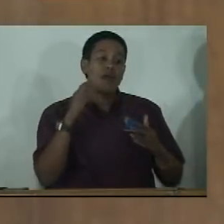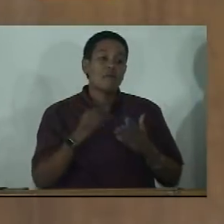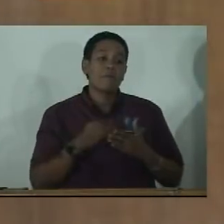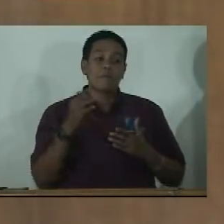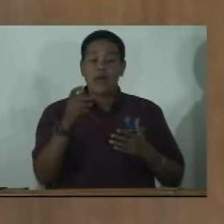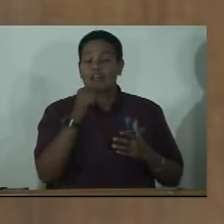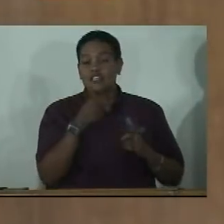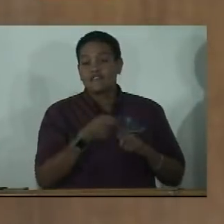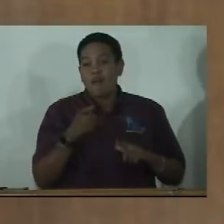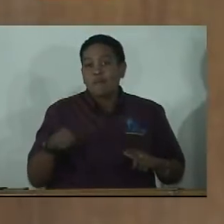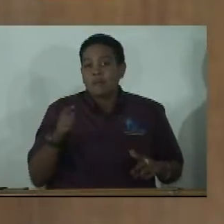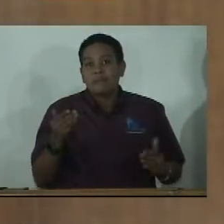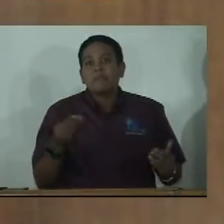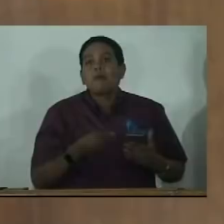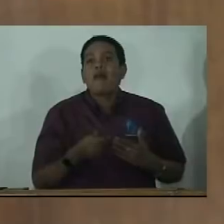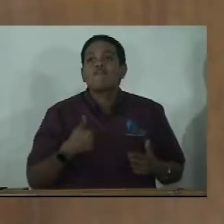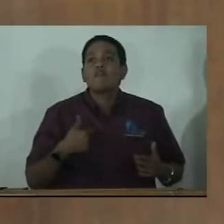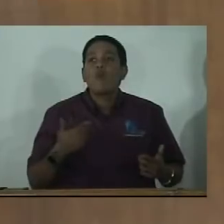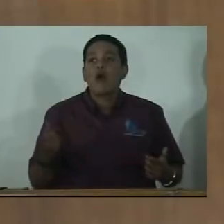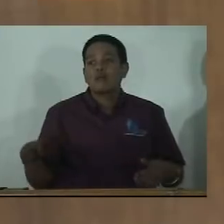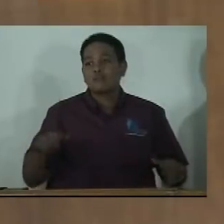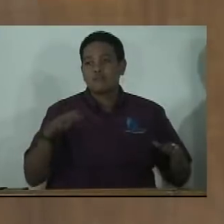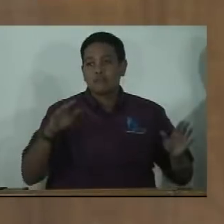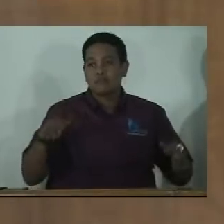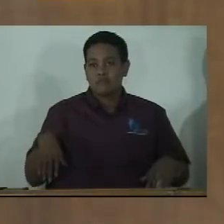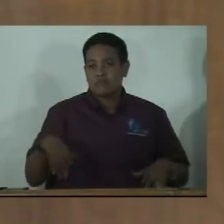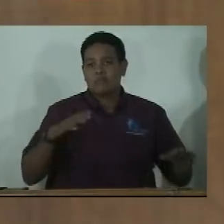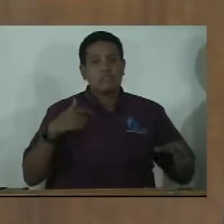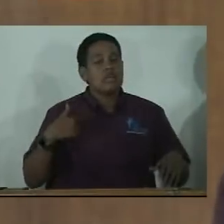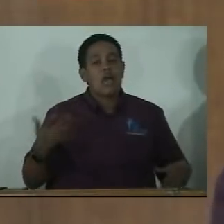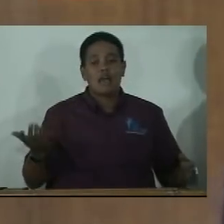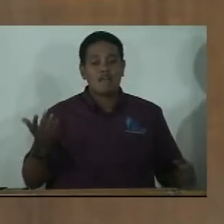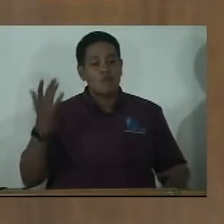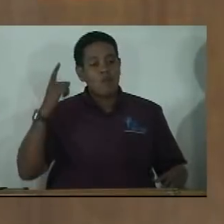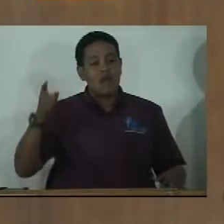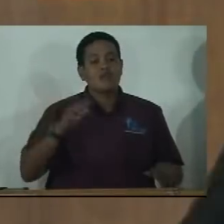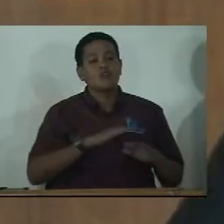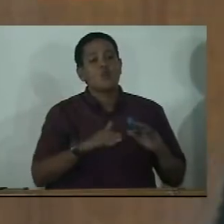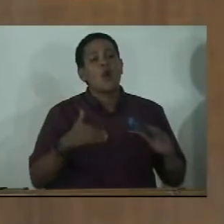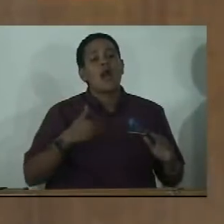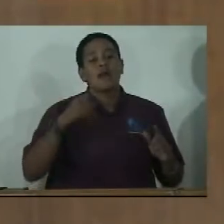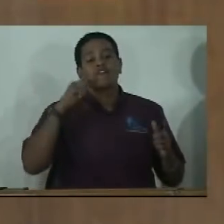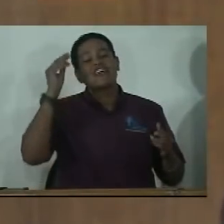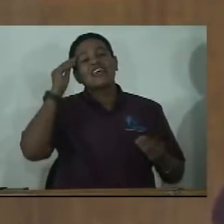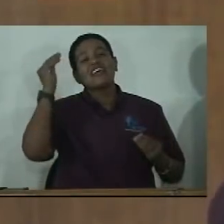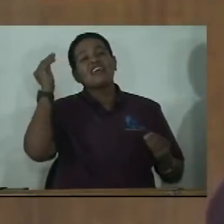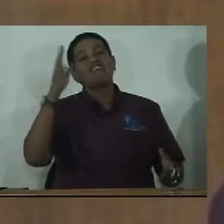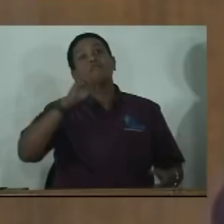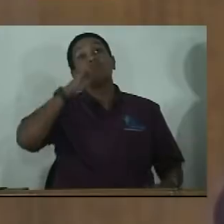them. But it is because them not have this information.